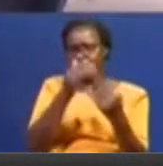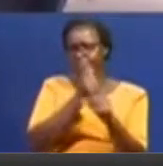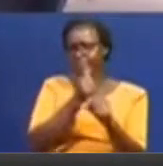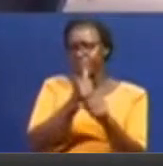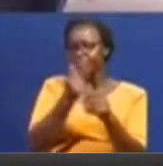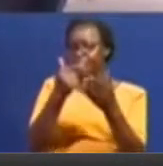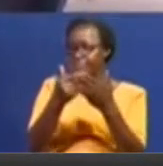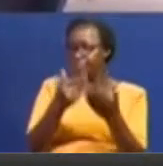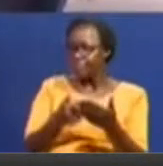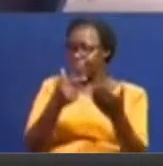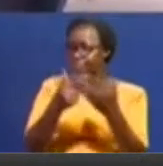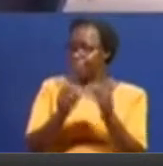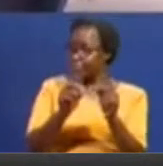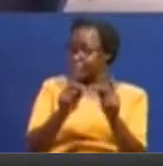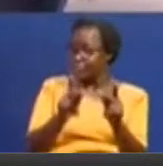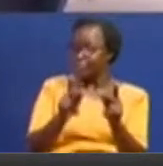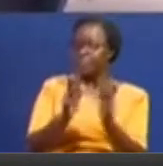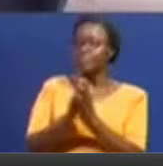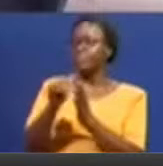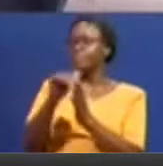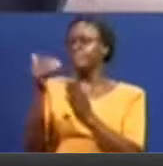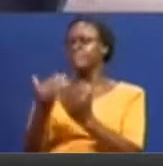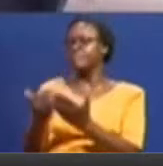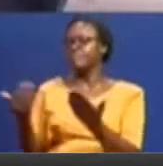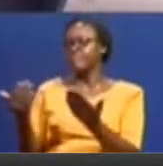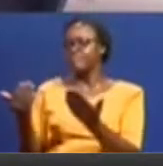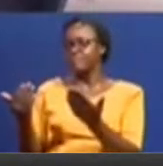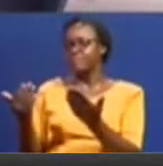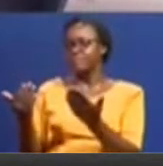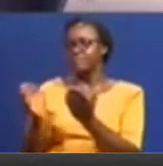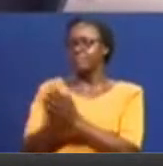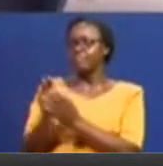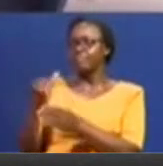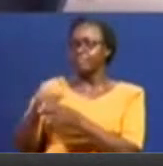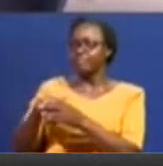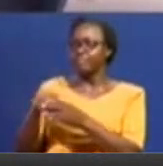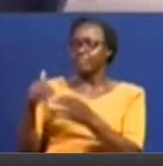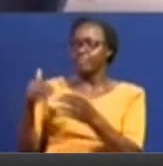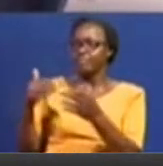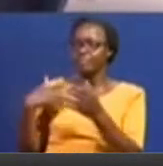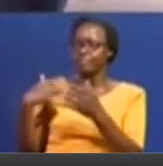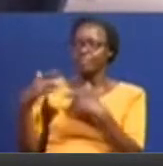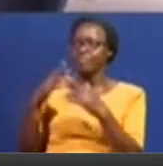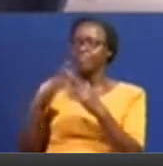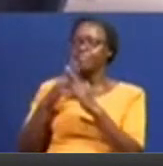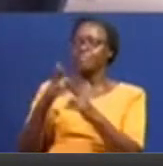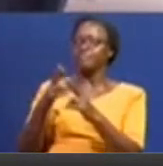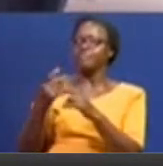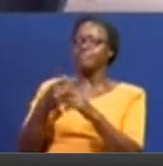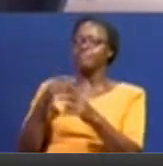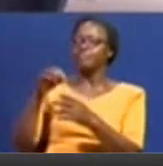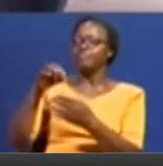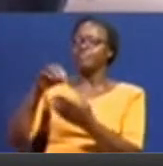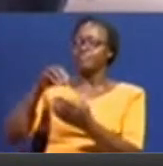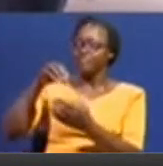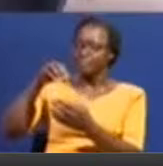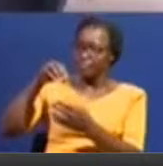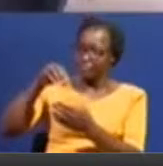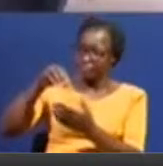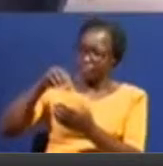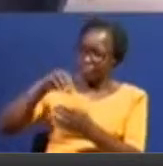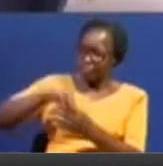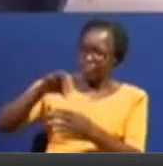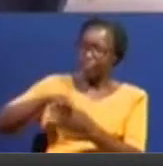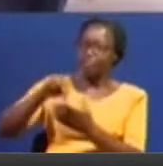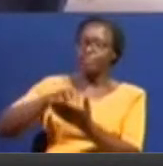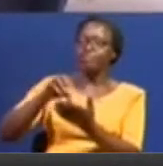we are discussing. Yes. There are other aspects of it with regard to the results from the polling station. Yes. Those are